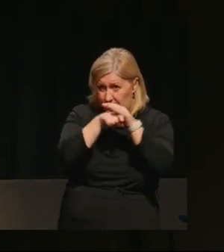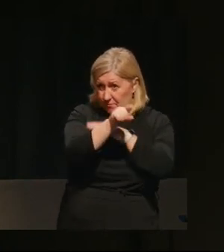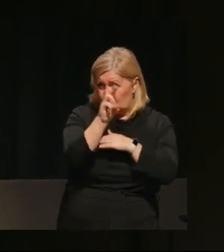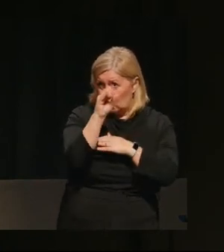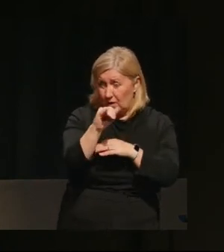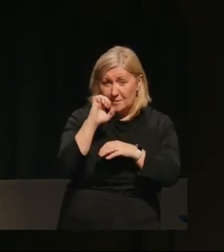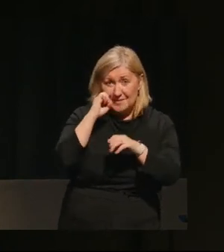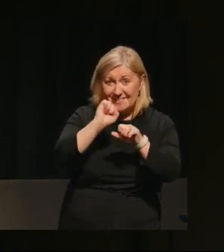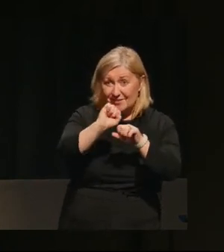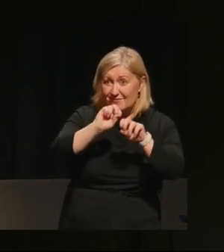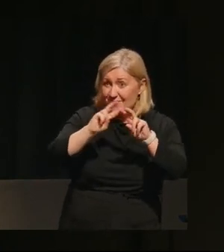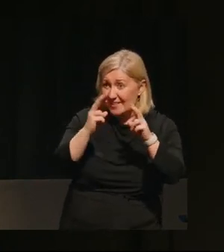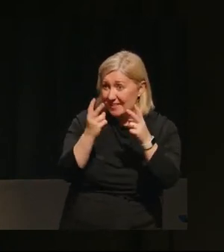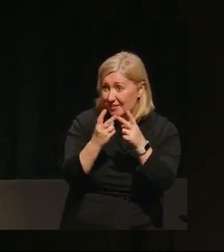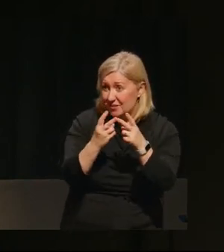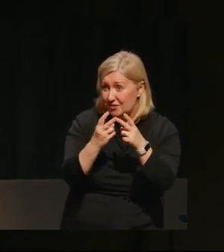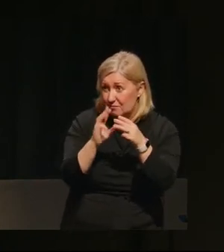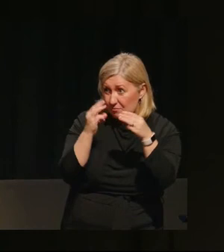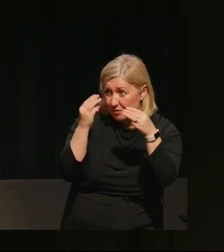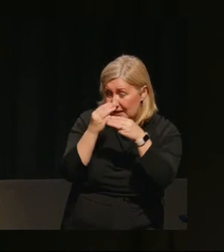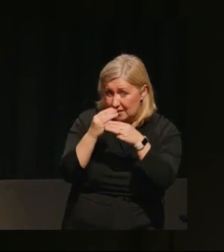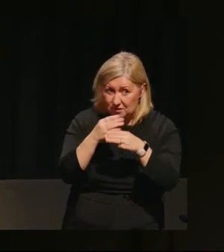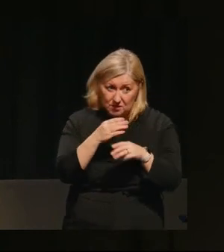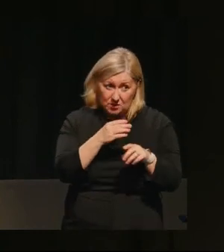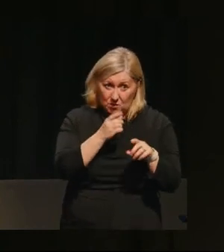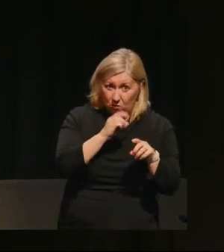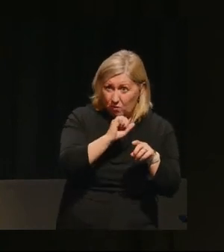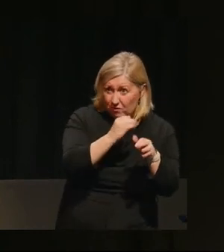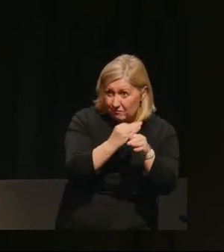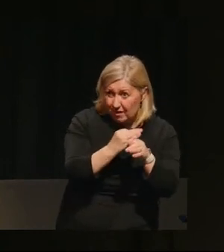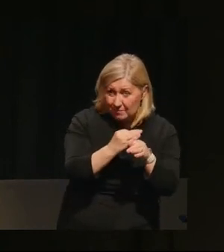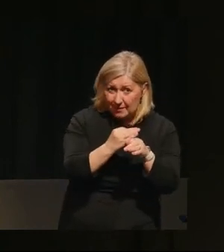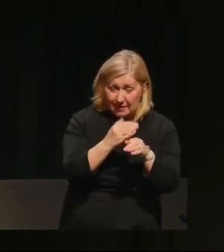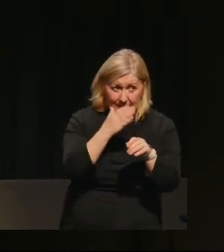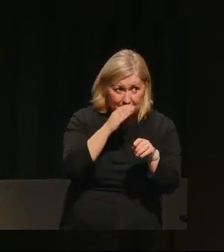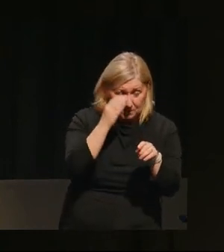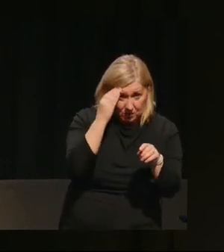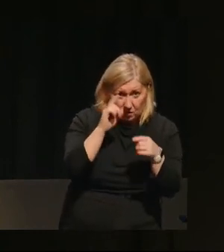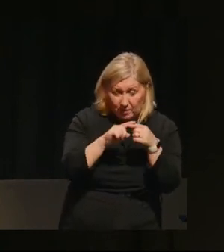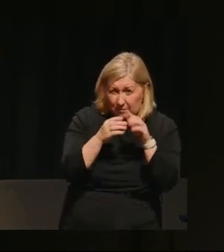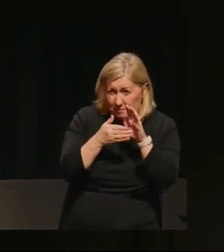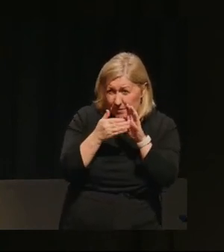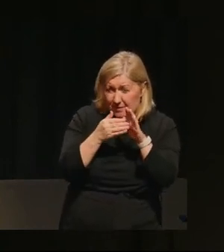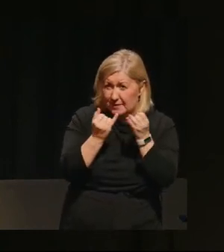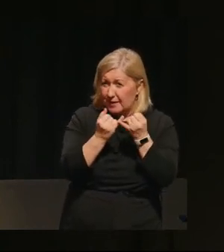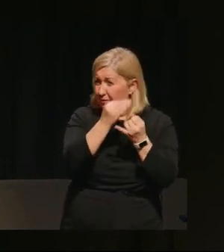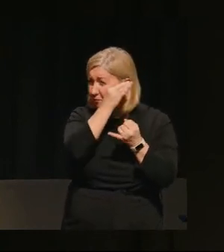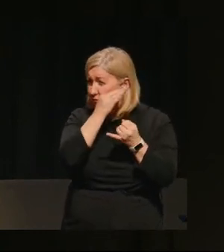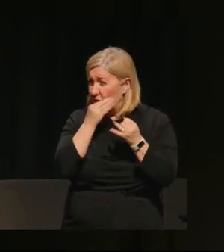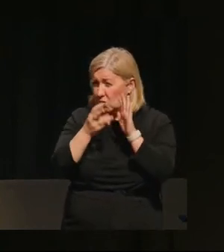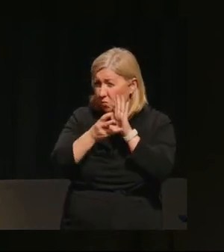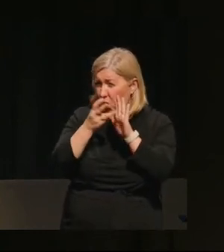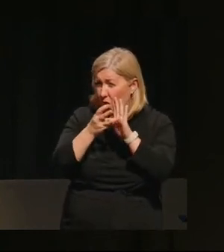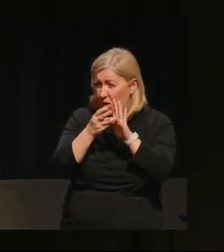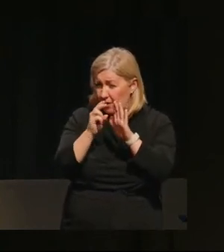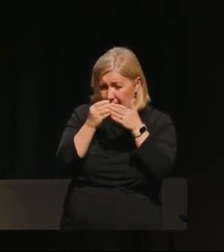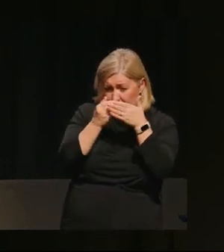conspired to protect them, warning them and hiding them behind a false wall built into a barn whenever soldiers were